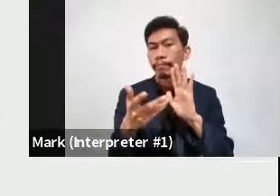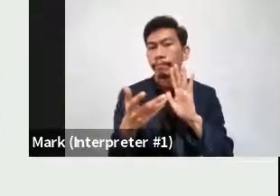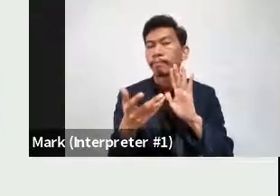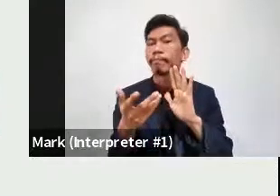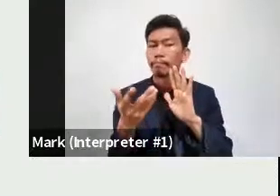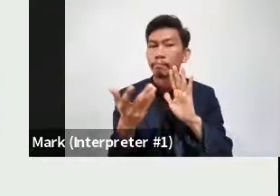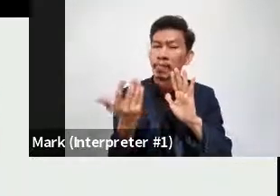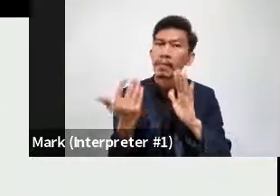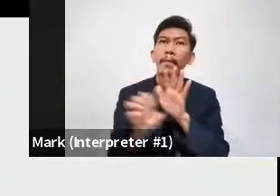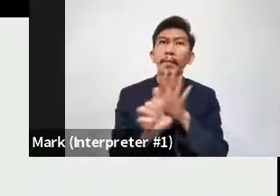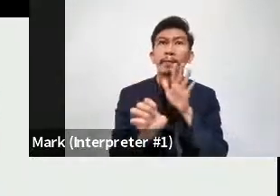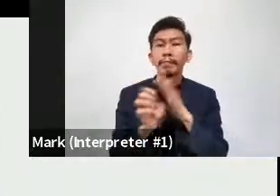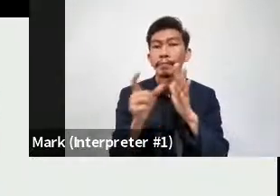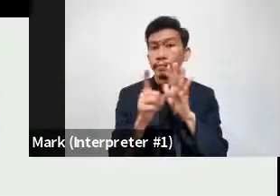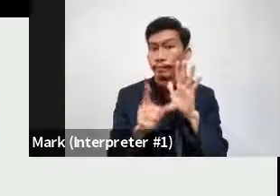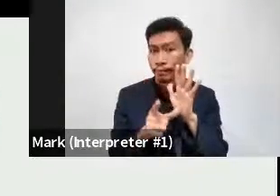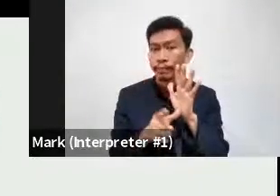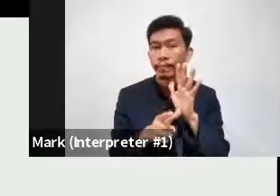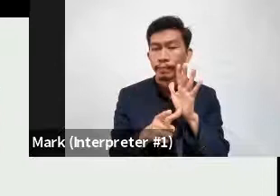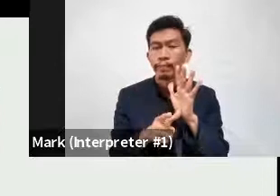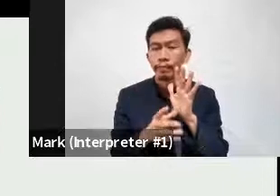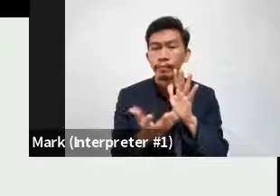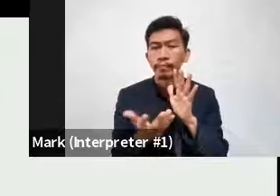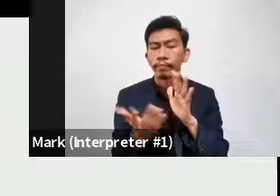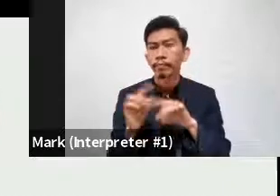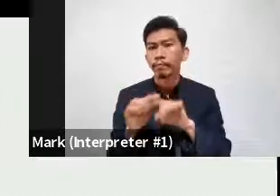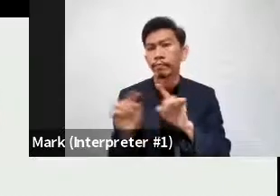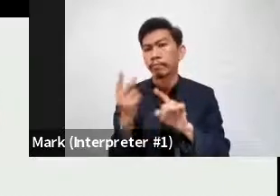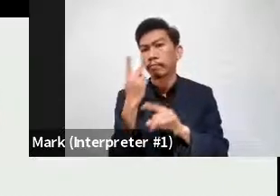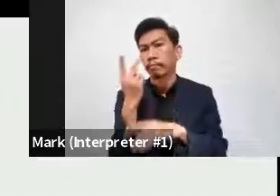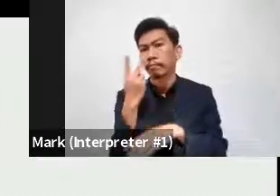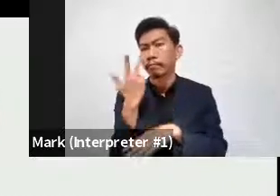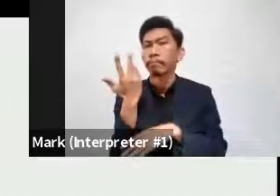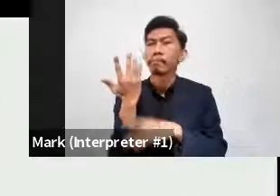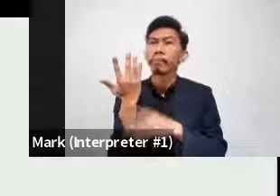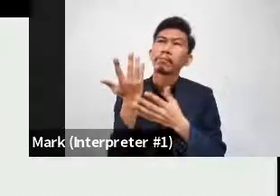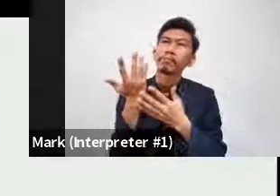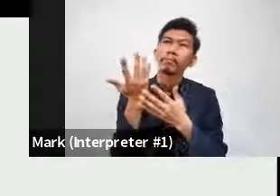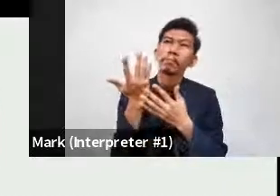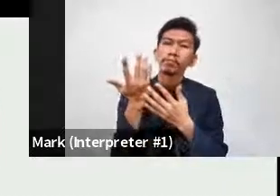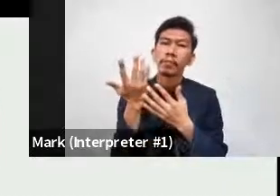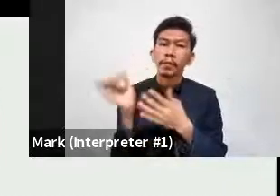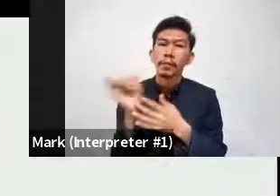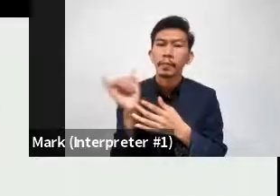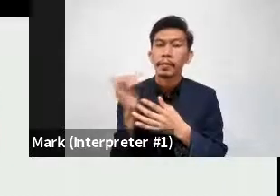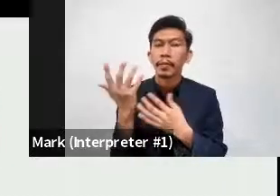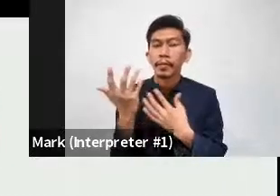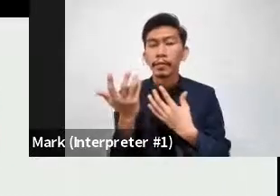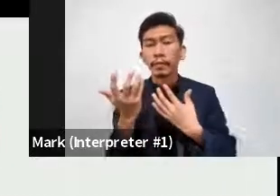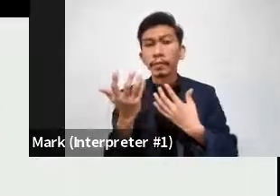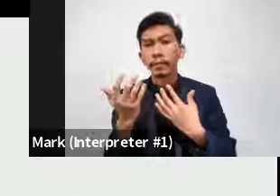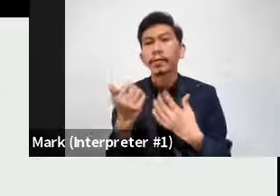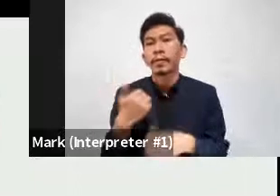certain legislation, but looking at also increasing self-efficacy through health literacy